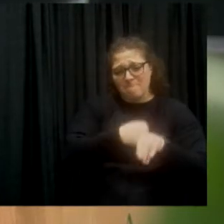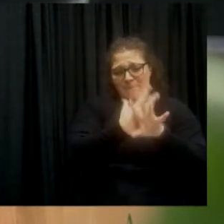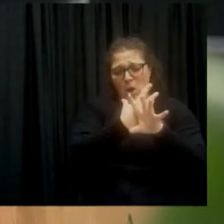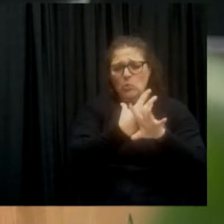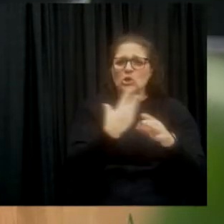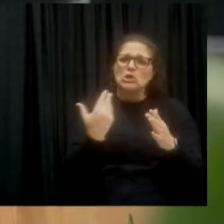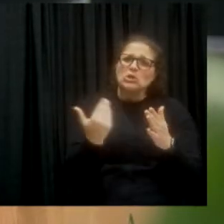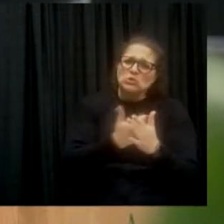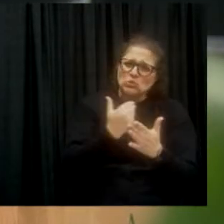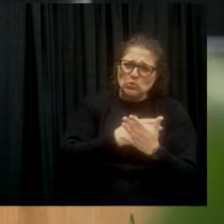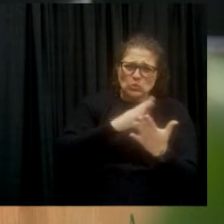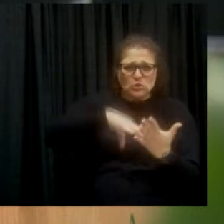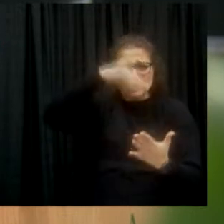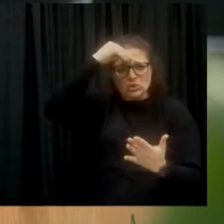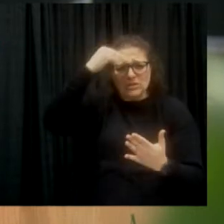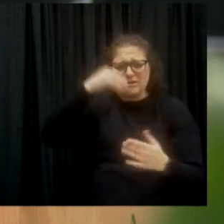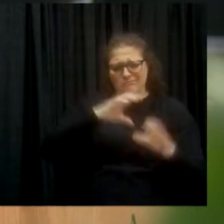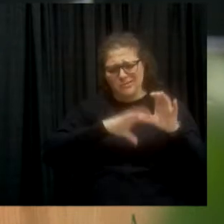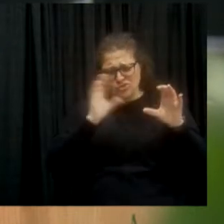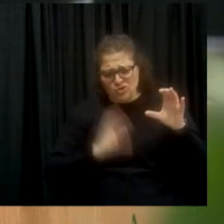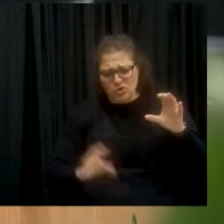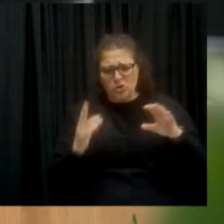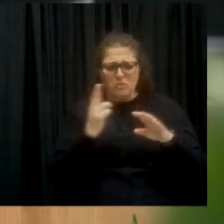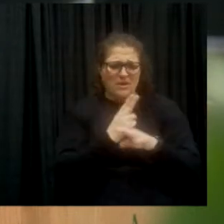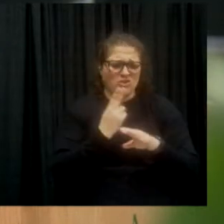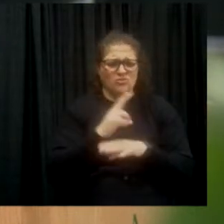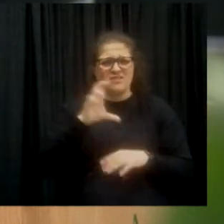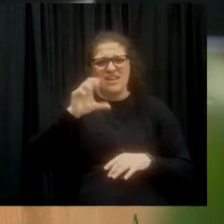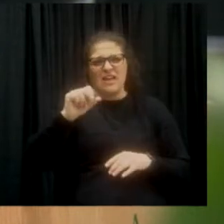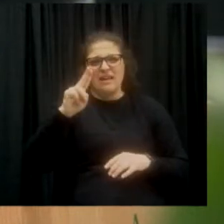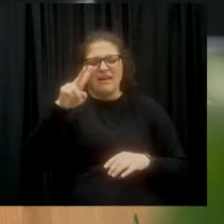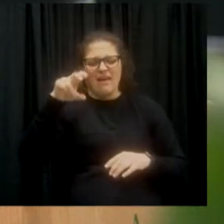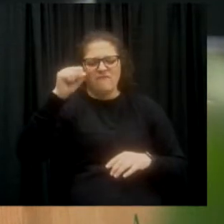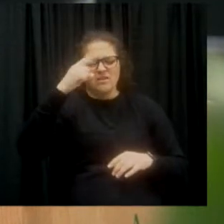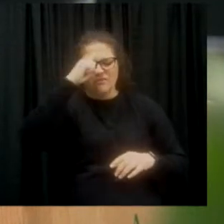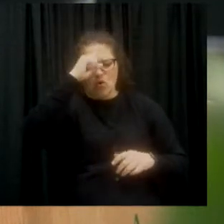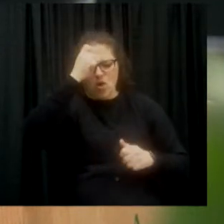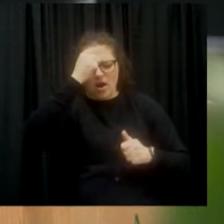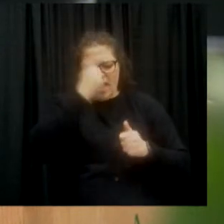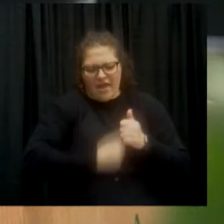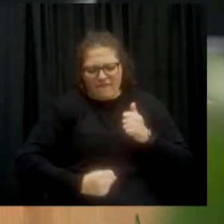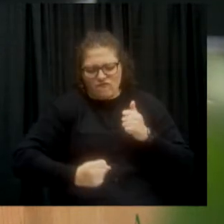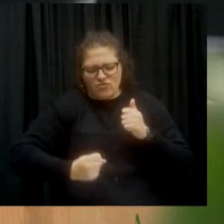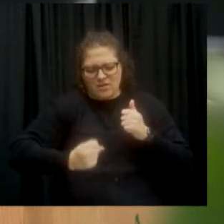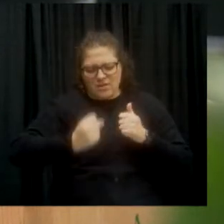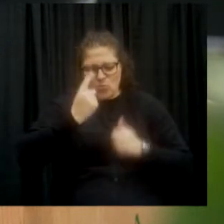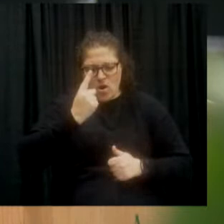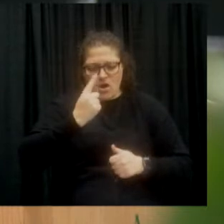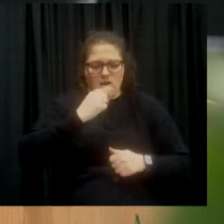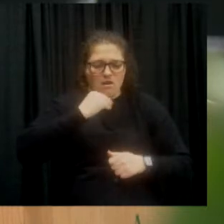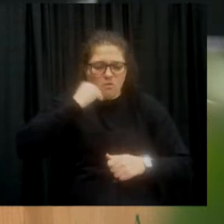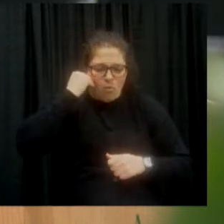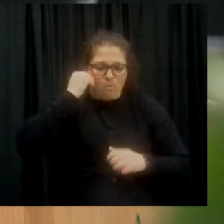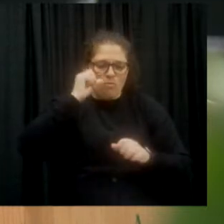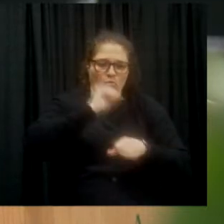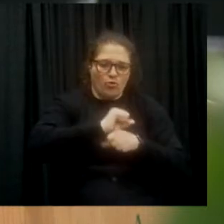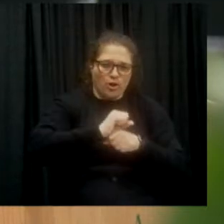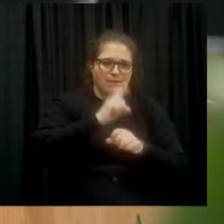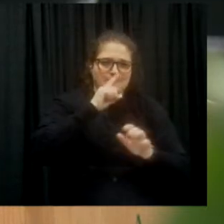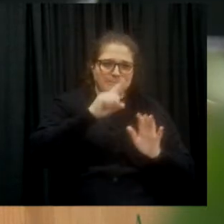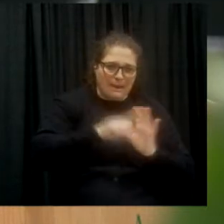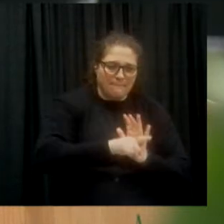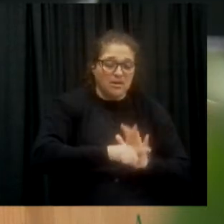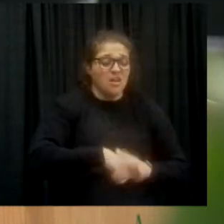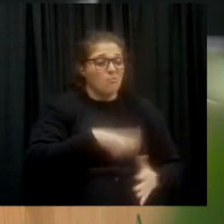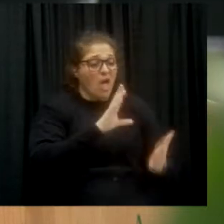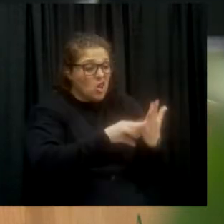learning environment, struggling with Zoom meetings and using Canvas for every single assignment. Despite the disconnect from